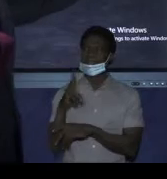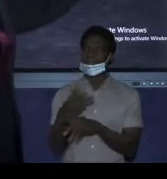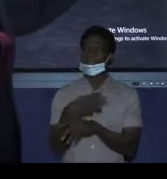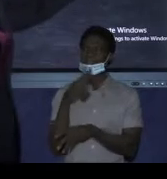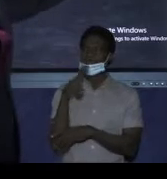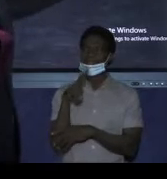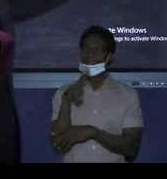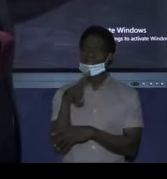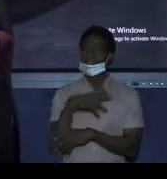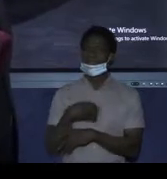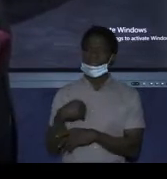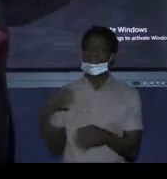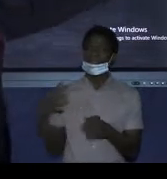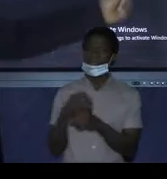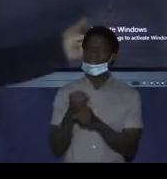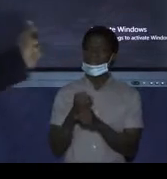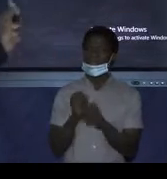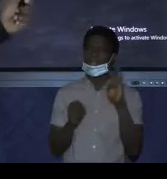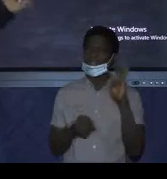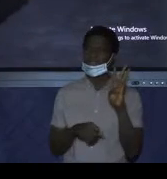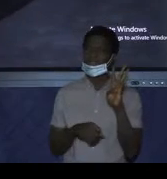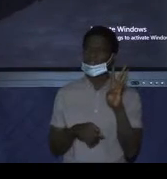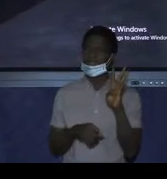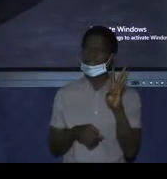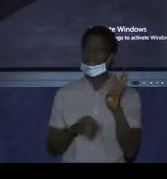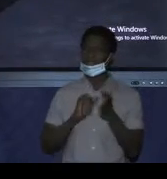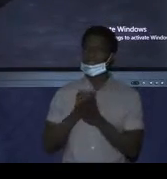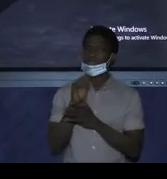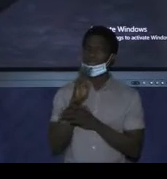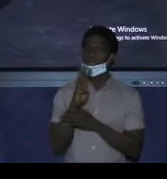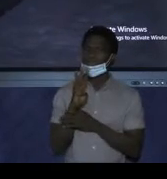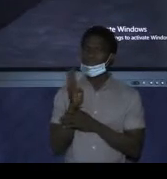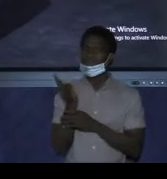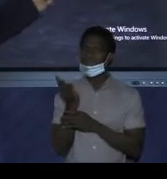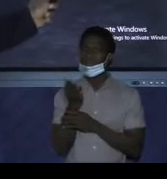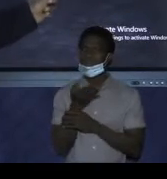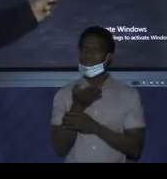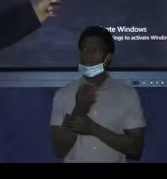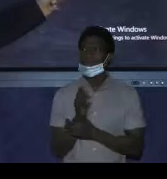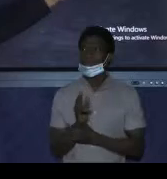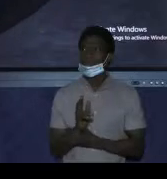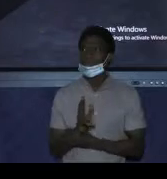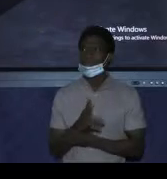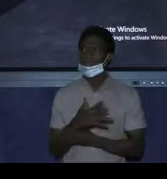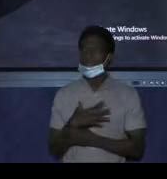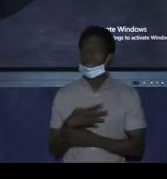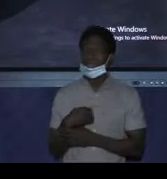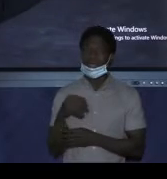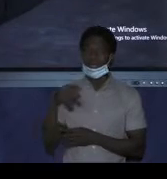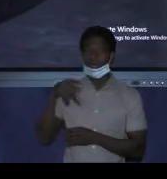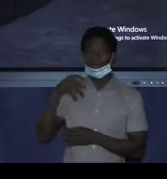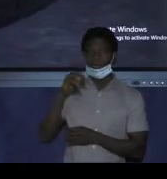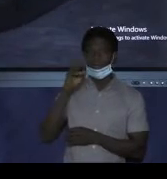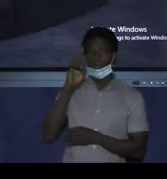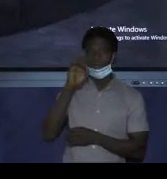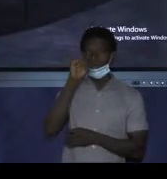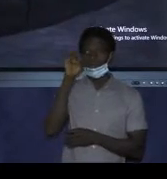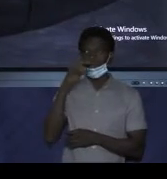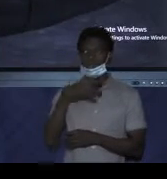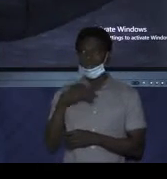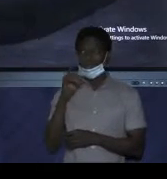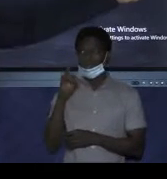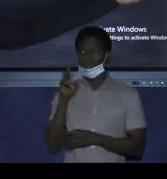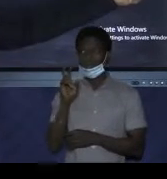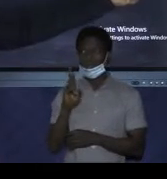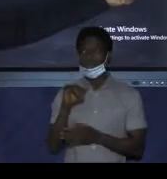by 2, 2 times 2, and we'll get 4. This is 4 over 3. Now we are left with pi r squared, and we are